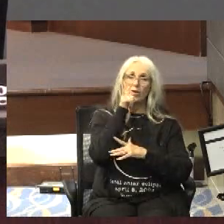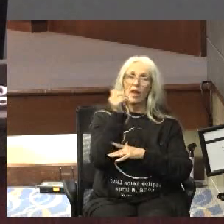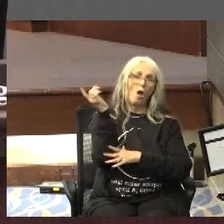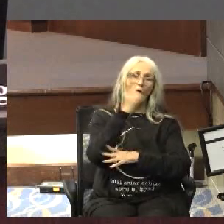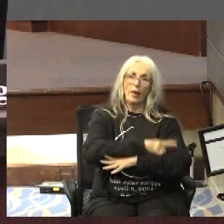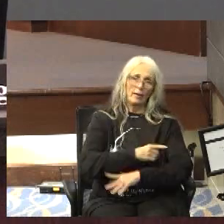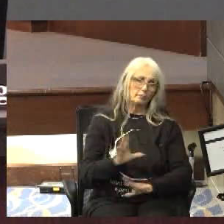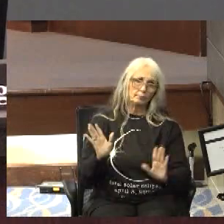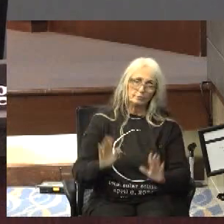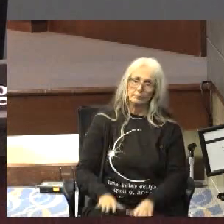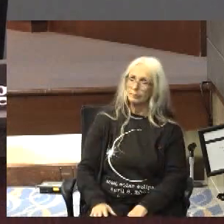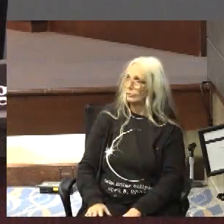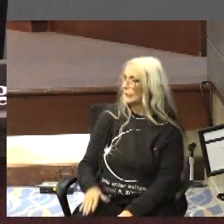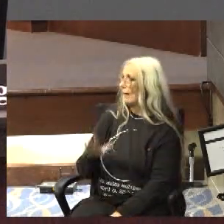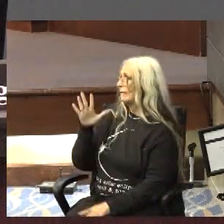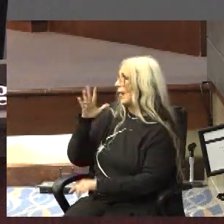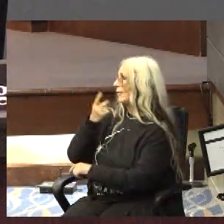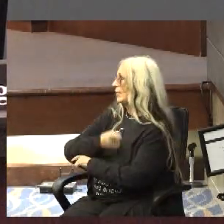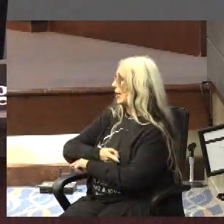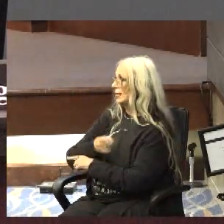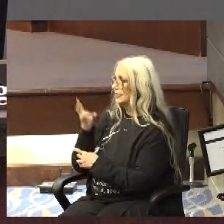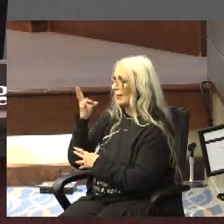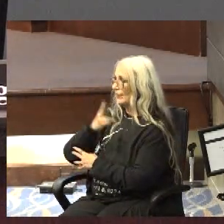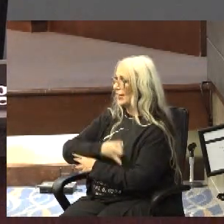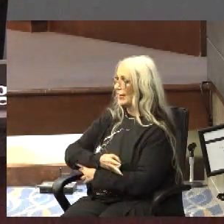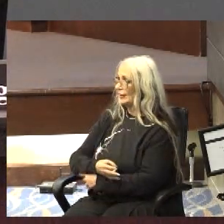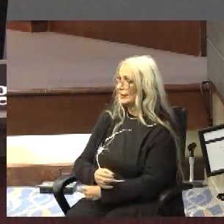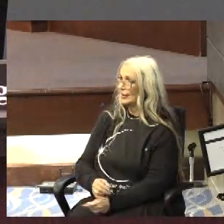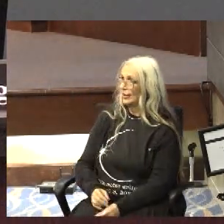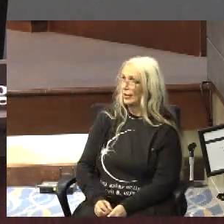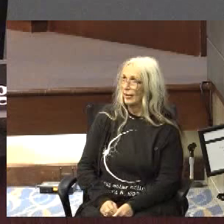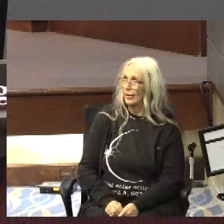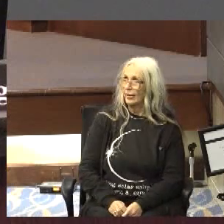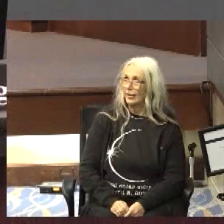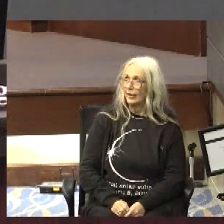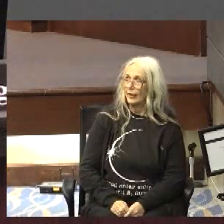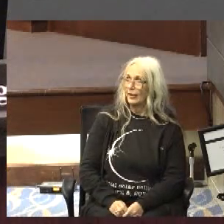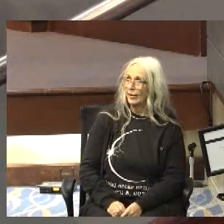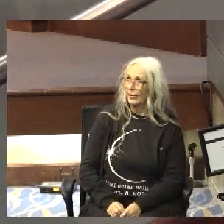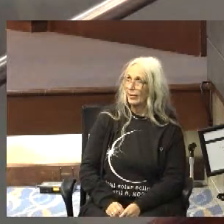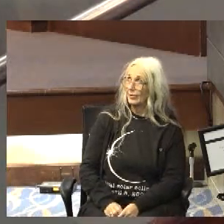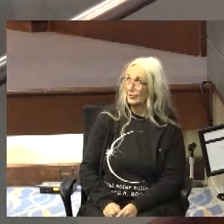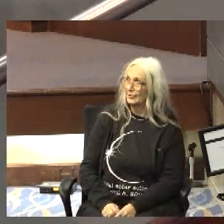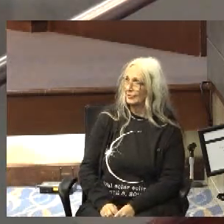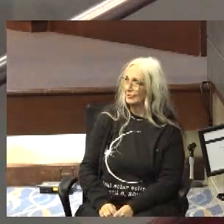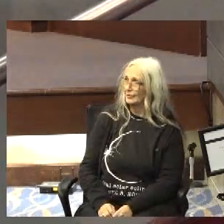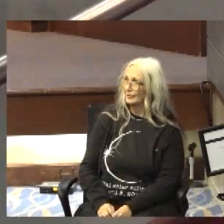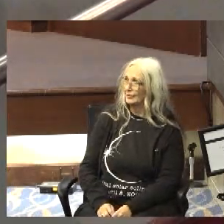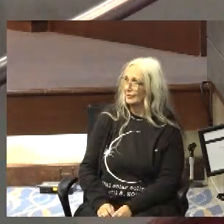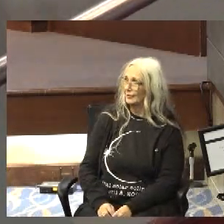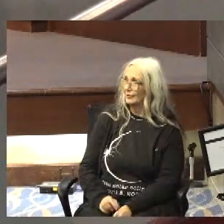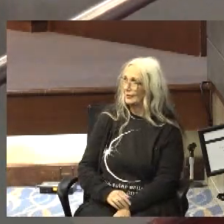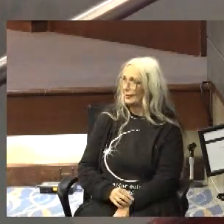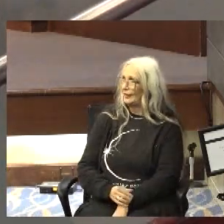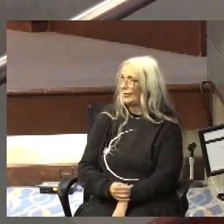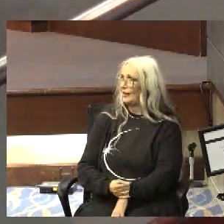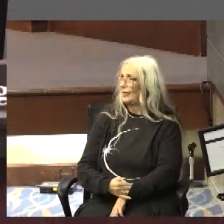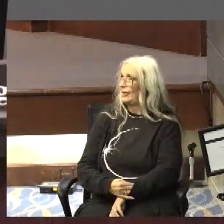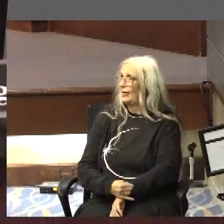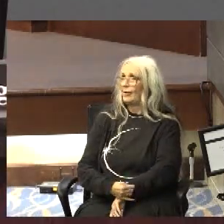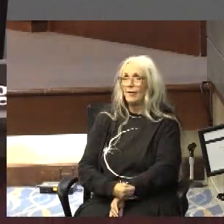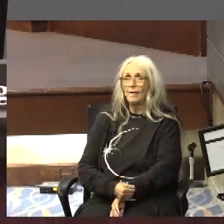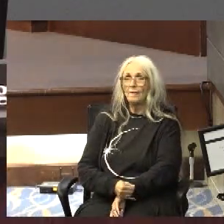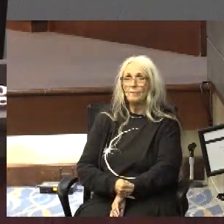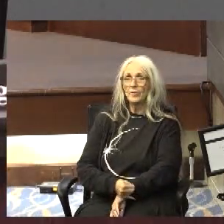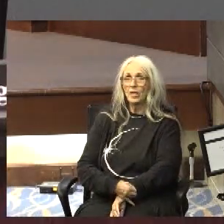times. 5 days, 7 days. 7 days a week. Let the word go forth. Yes, sir. That is correct. I'm sorry. Thanks, Lisa. If you have a garden,